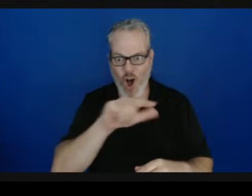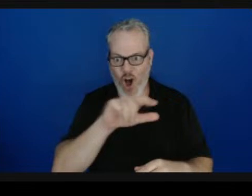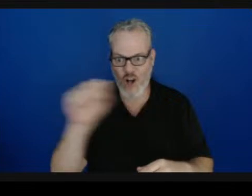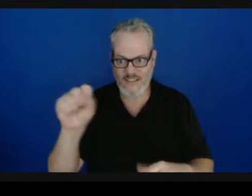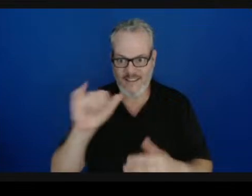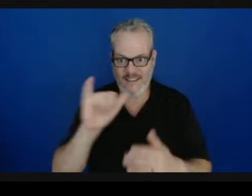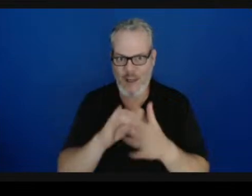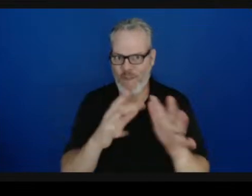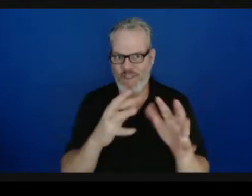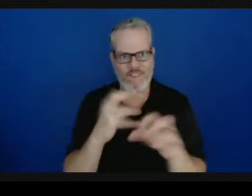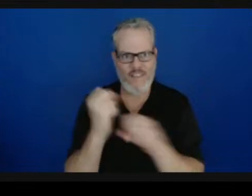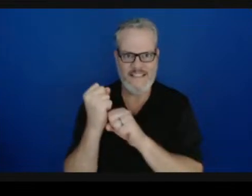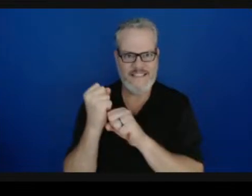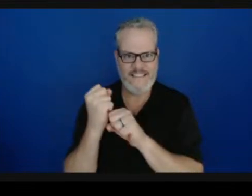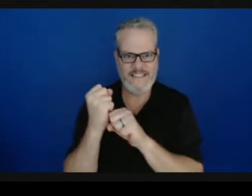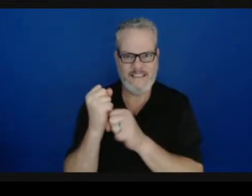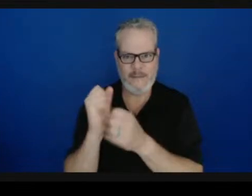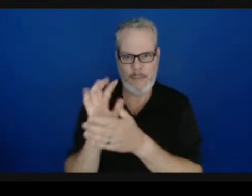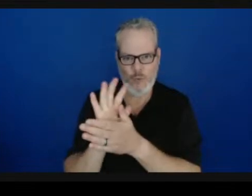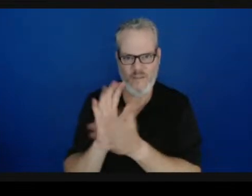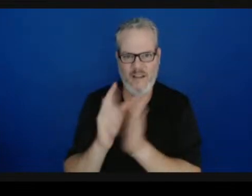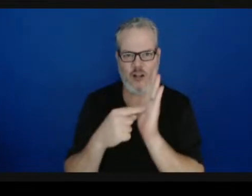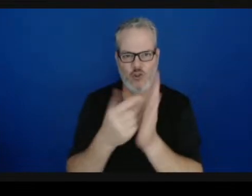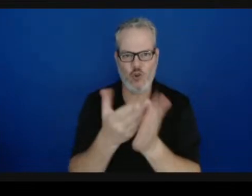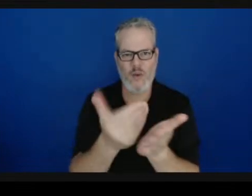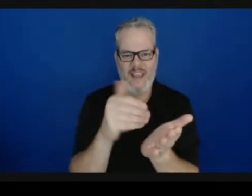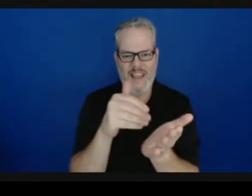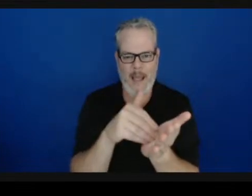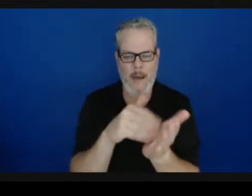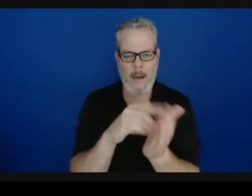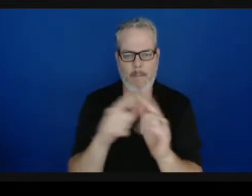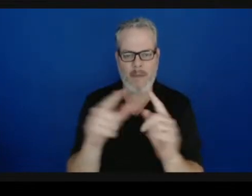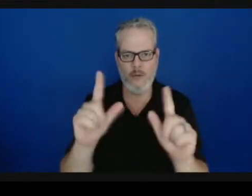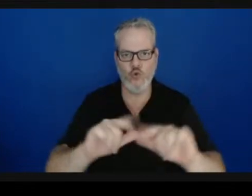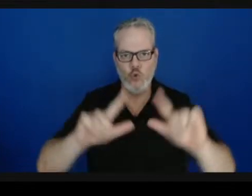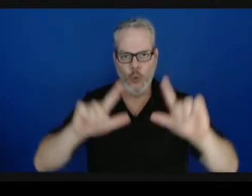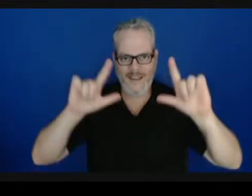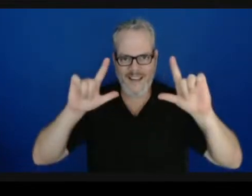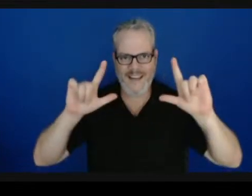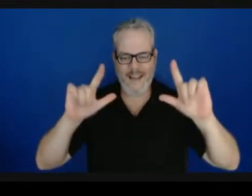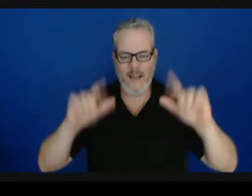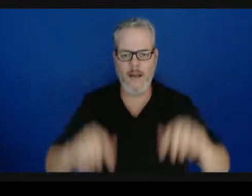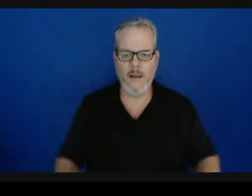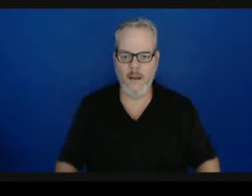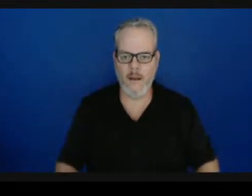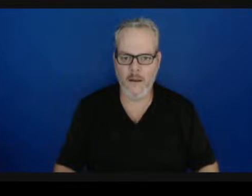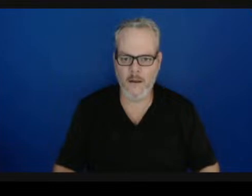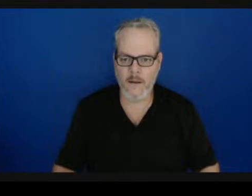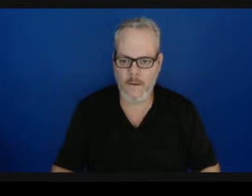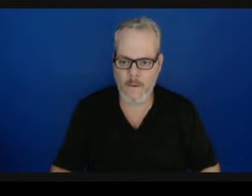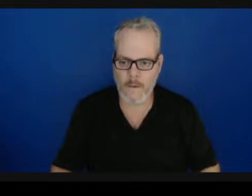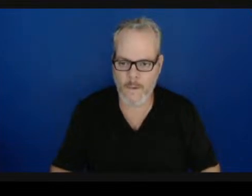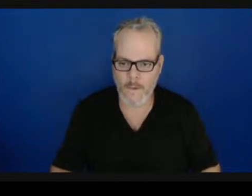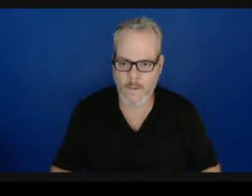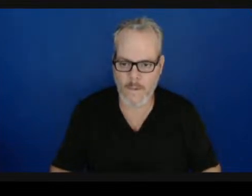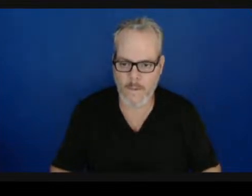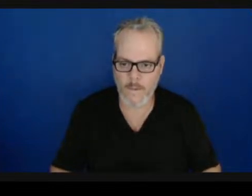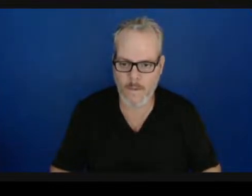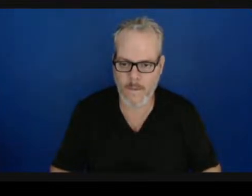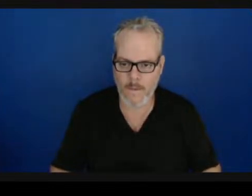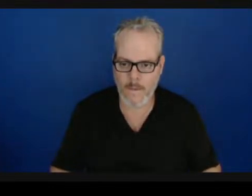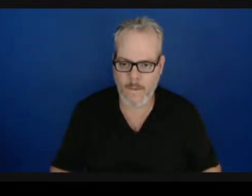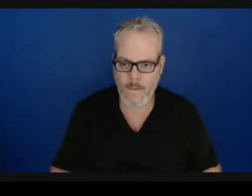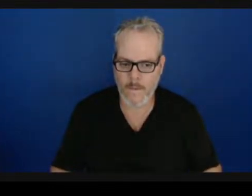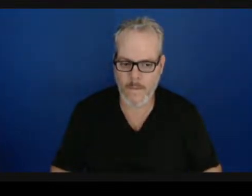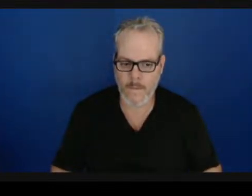pretty fast view because I'll show it to you guys again, but zoomed in a little more closely there. So if you're at Pu'o,